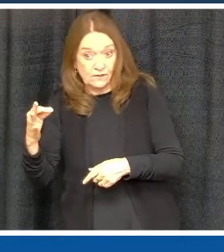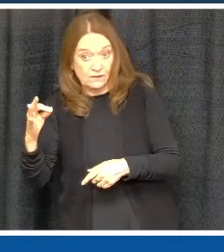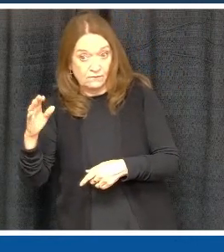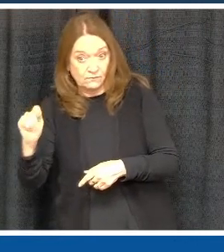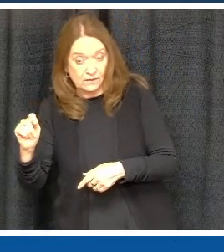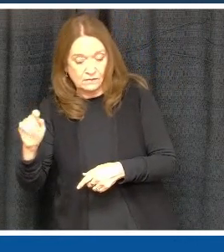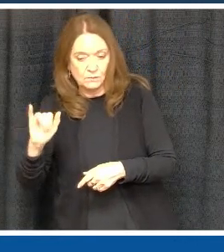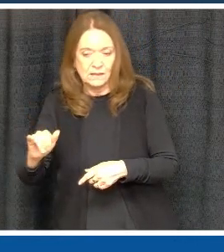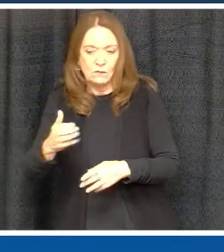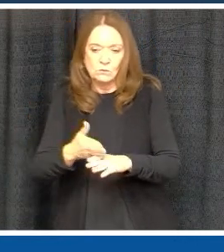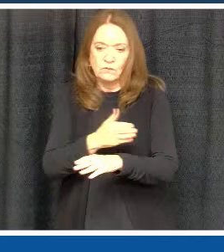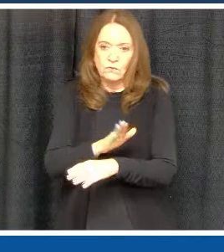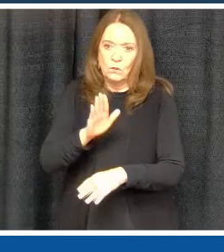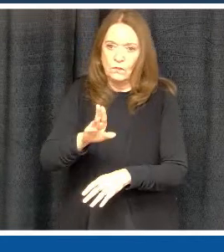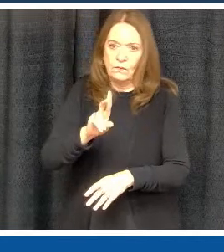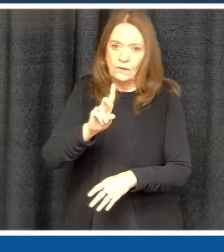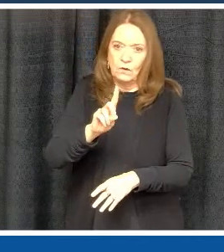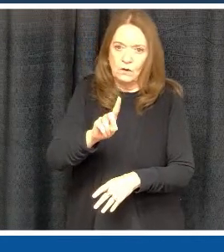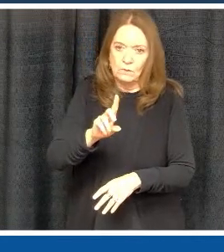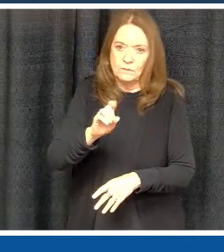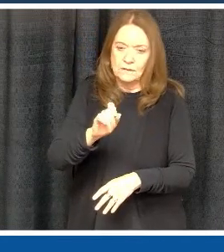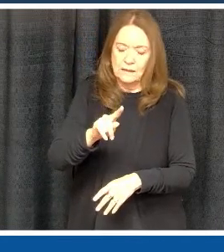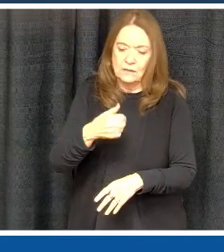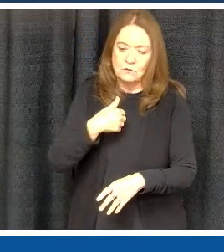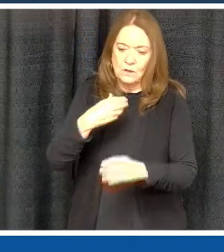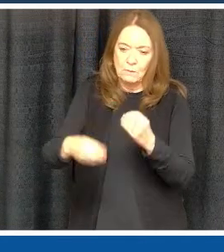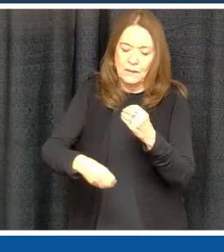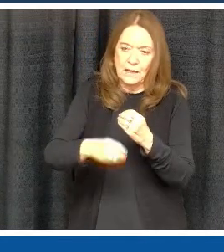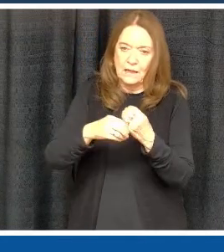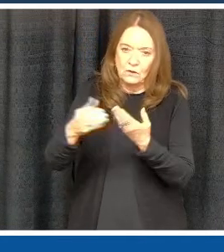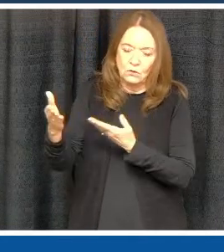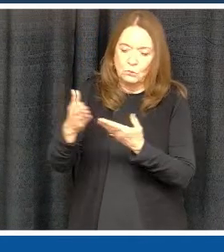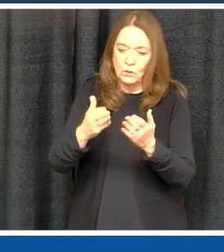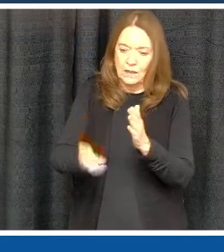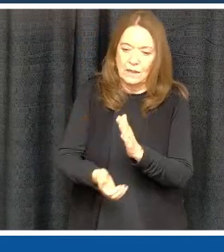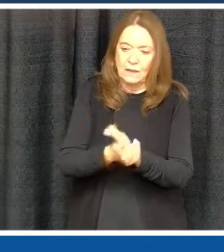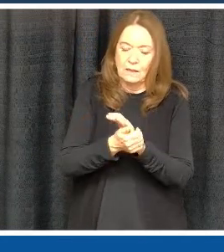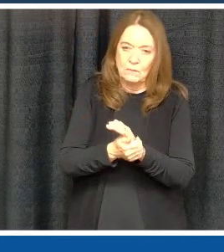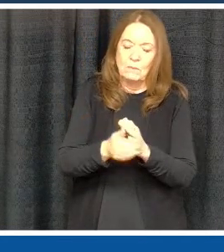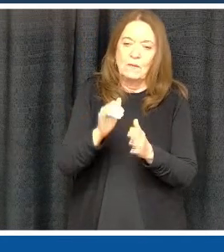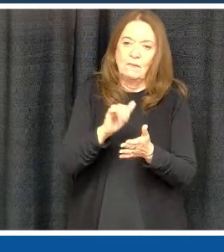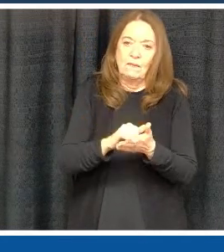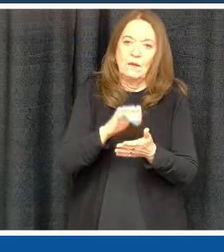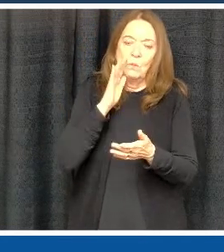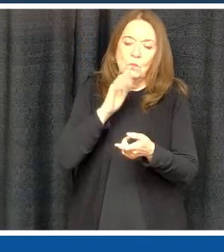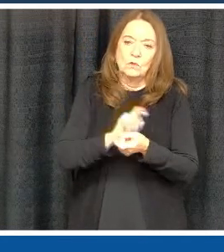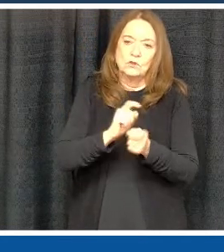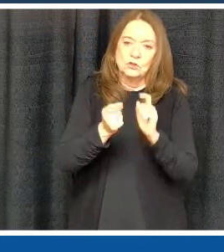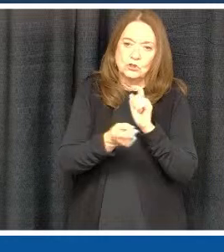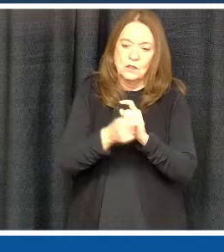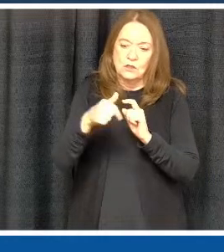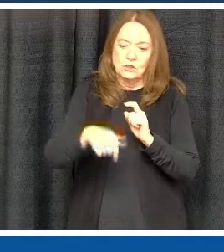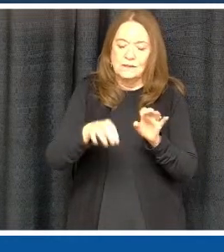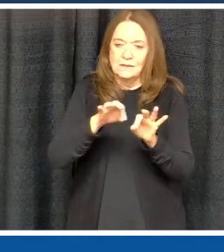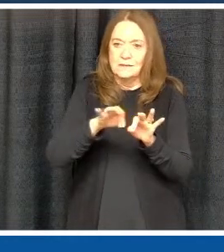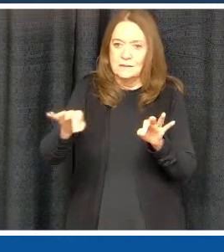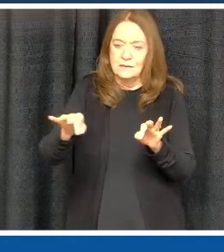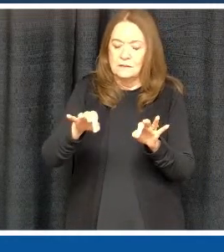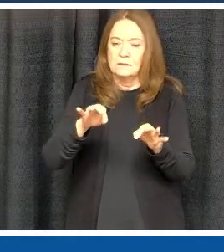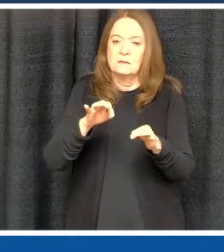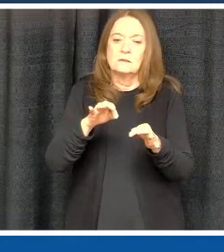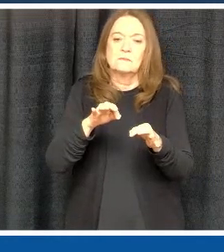their update. So we will be adding, or I will bring in an amendment that will change this sentence